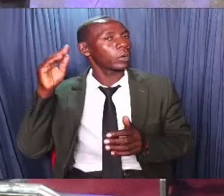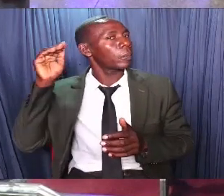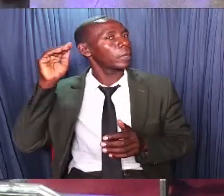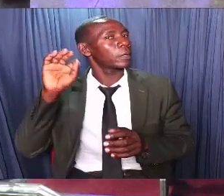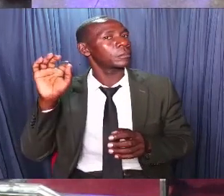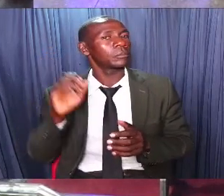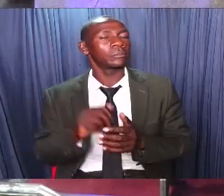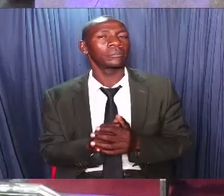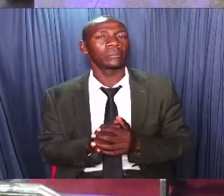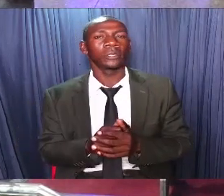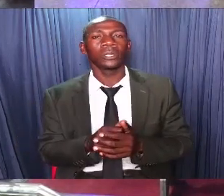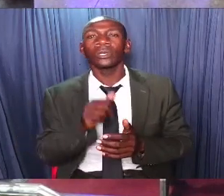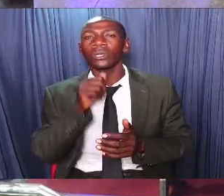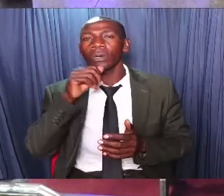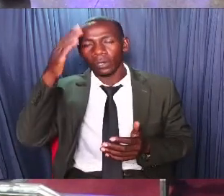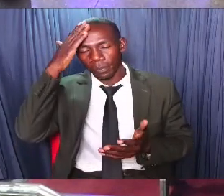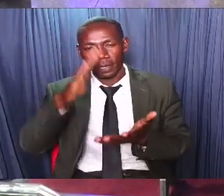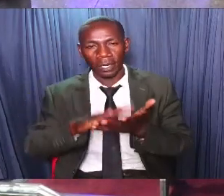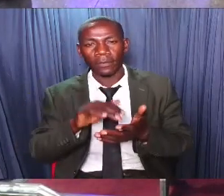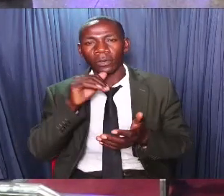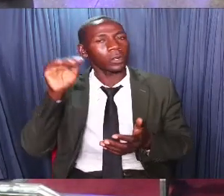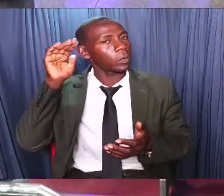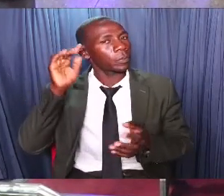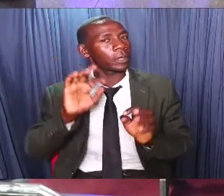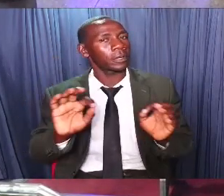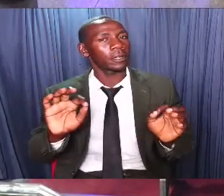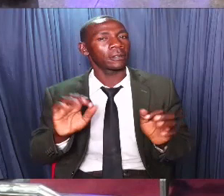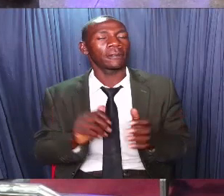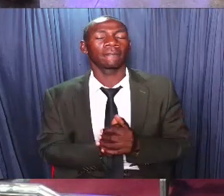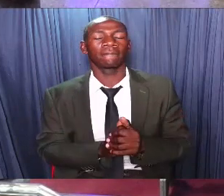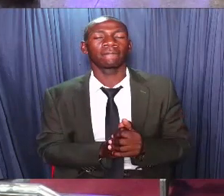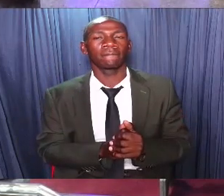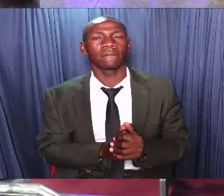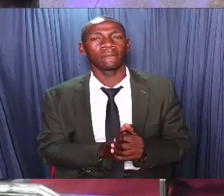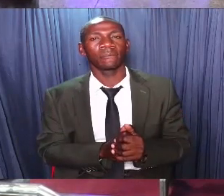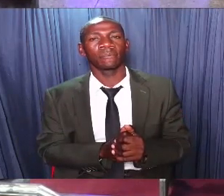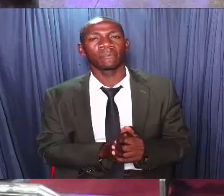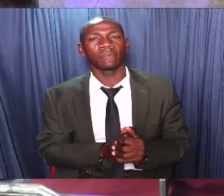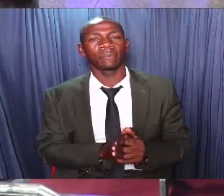don't obey. Unakuamini, unakutii. You don't believe, neither do you obey.